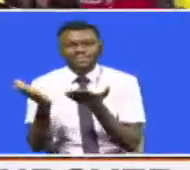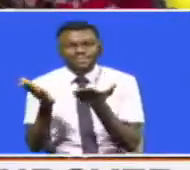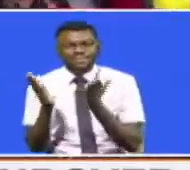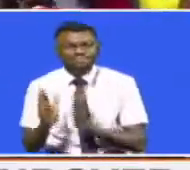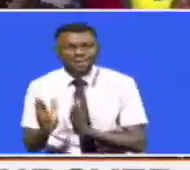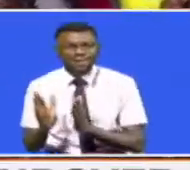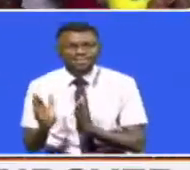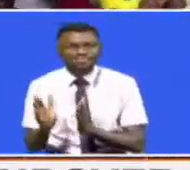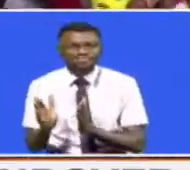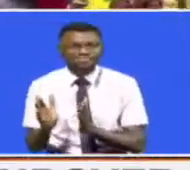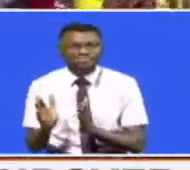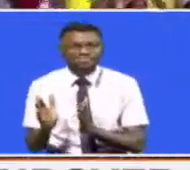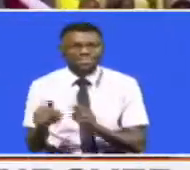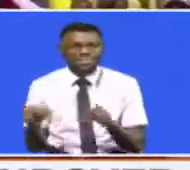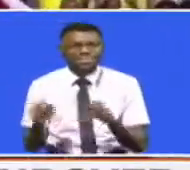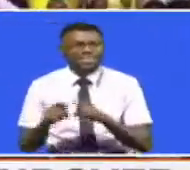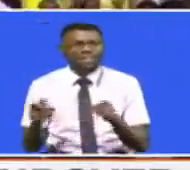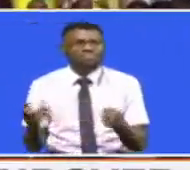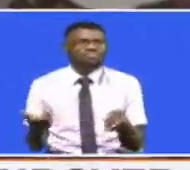where again